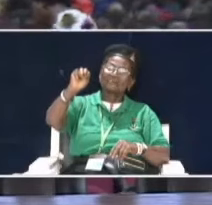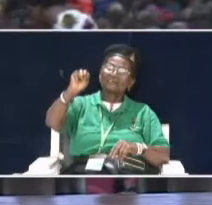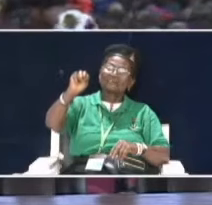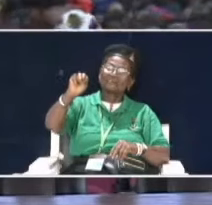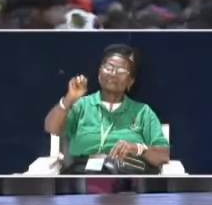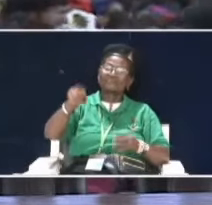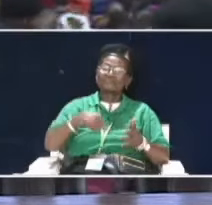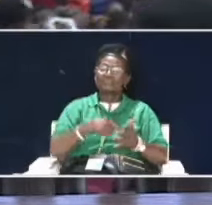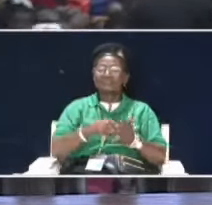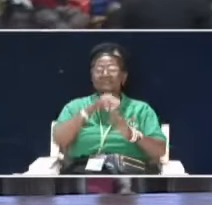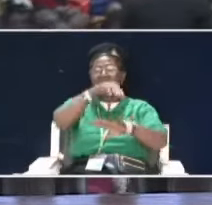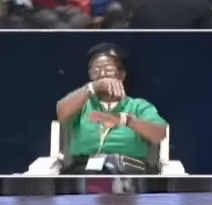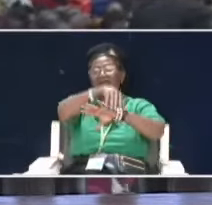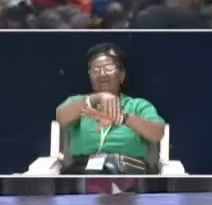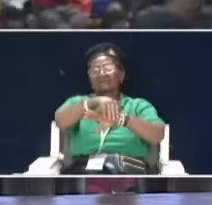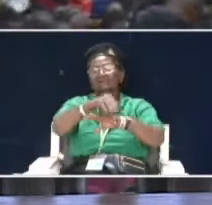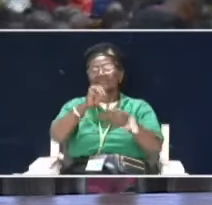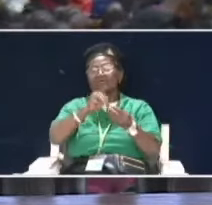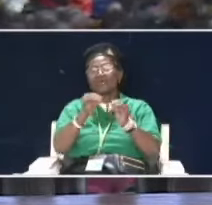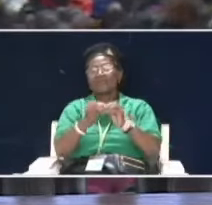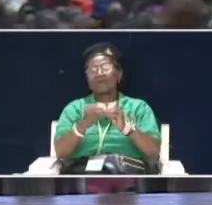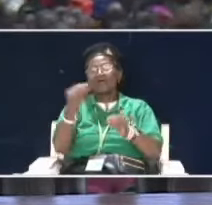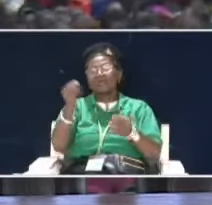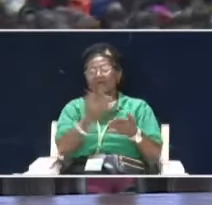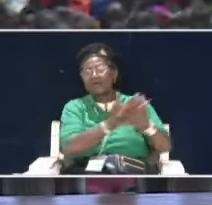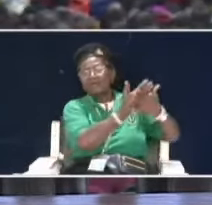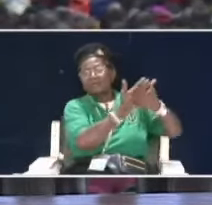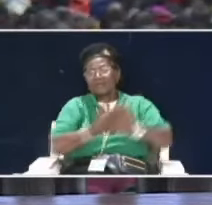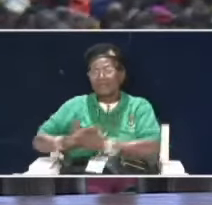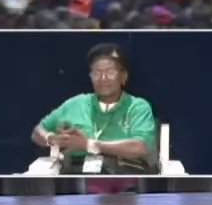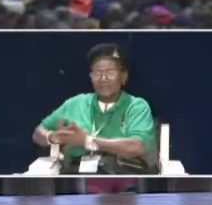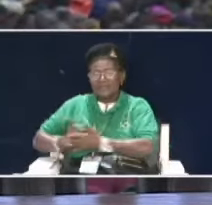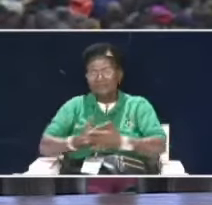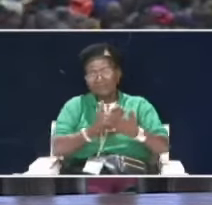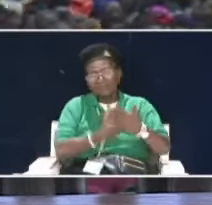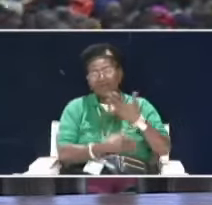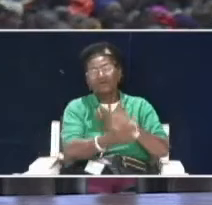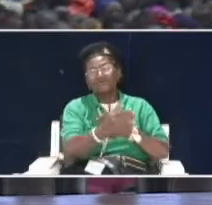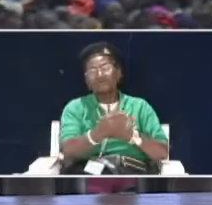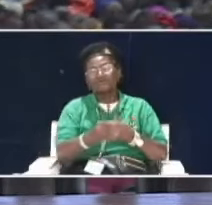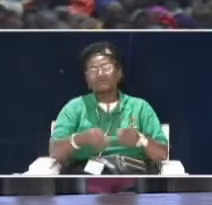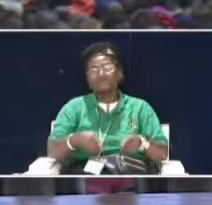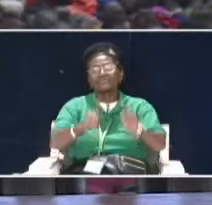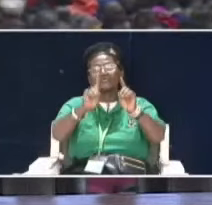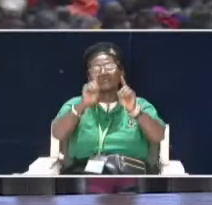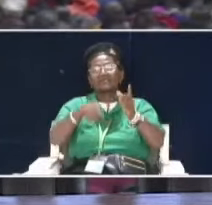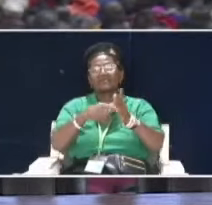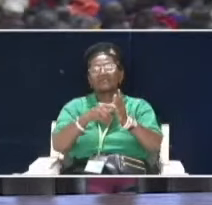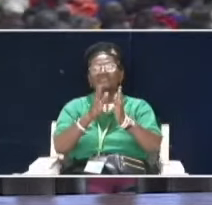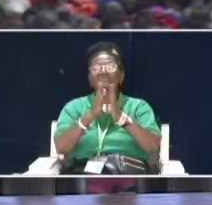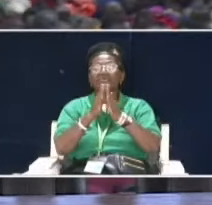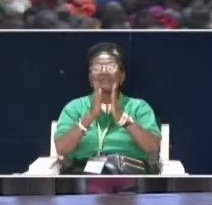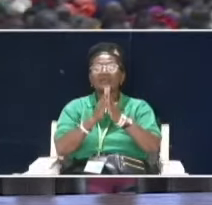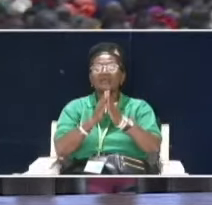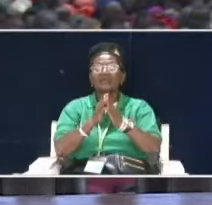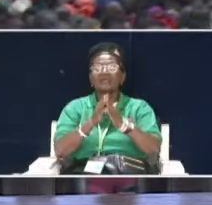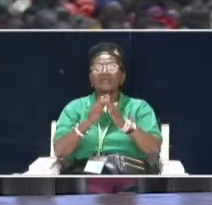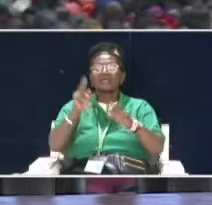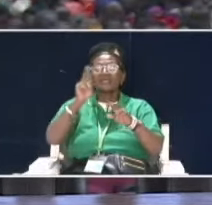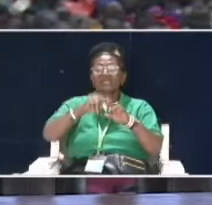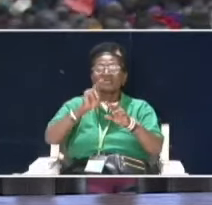this night, the number of babies born during this Congress had increased to 23.